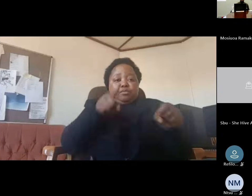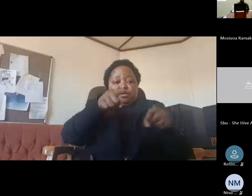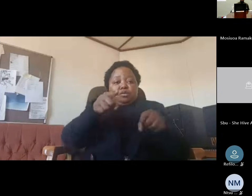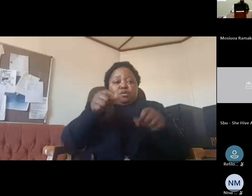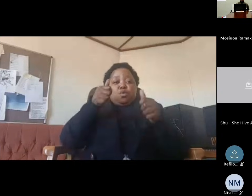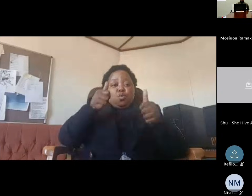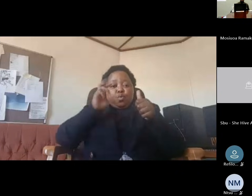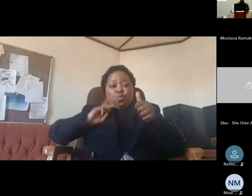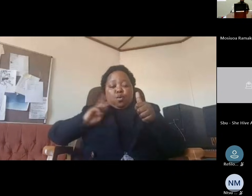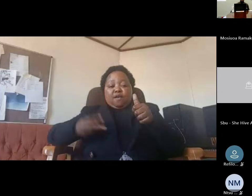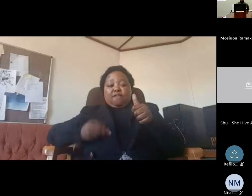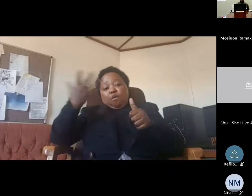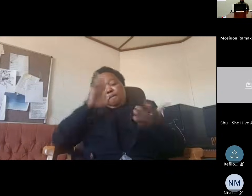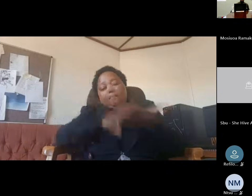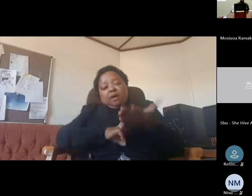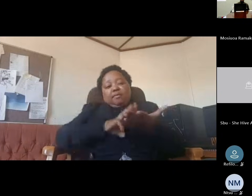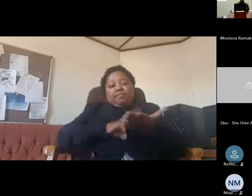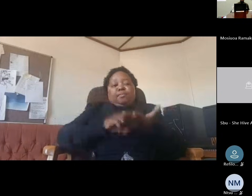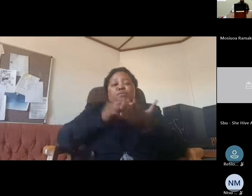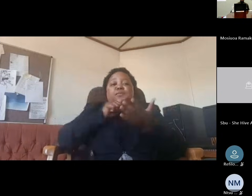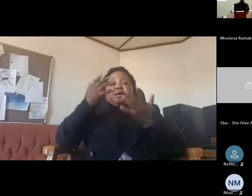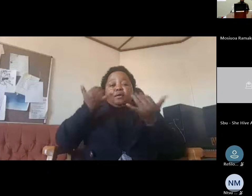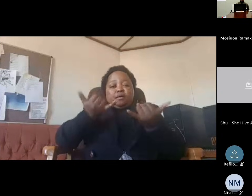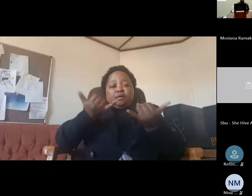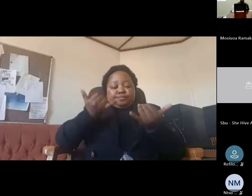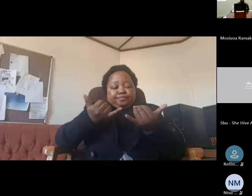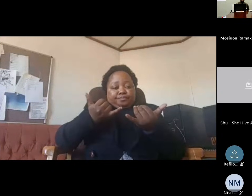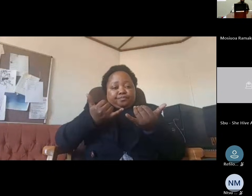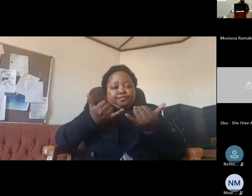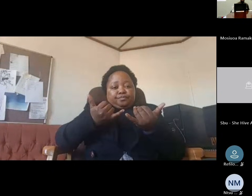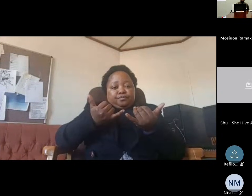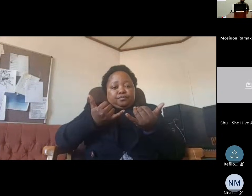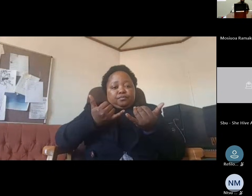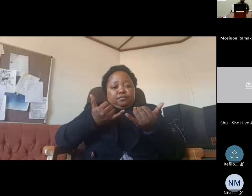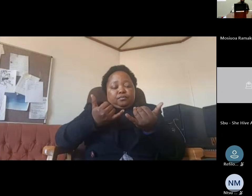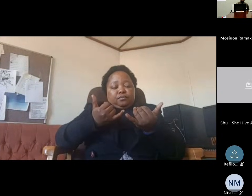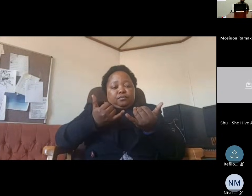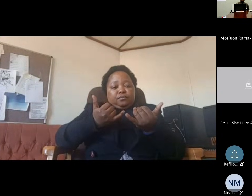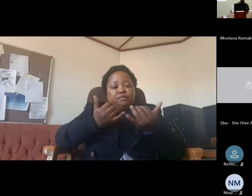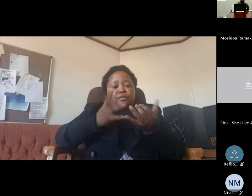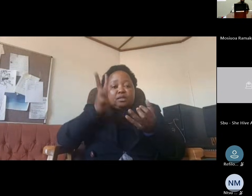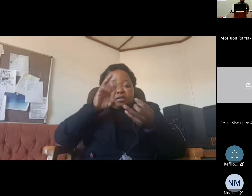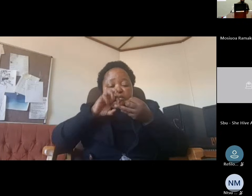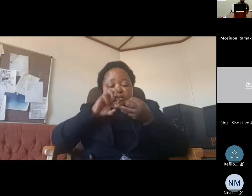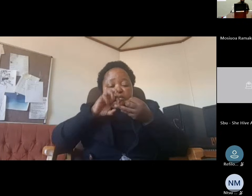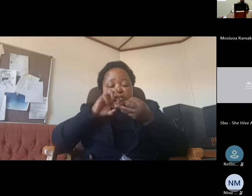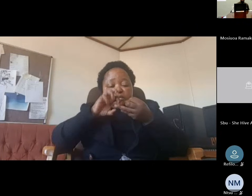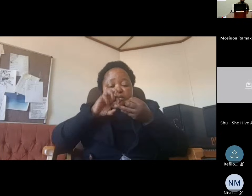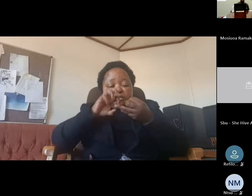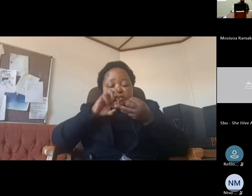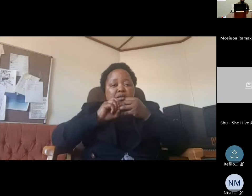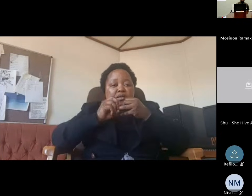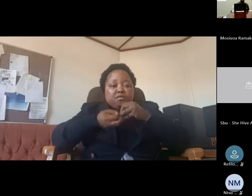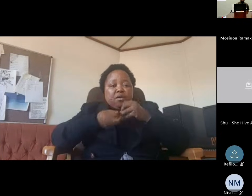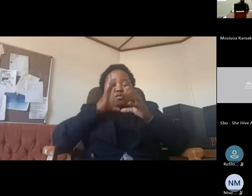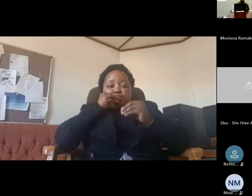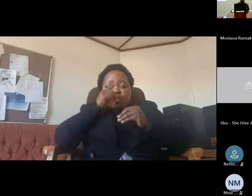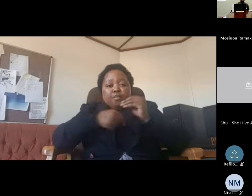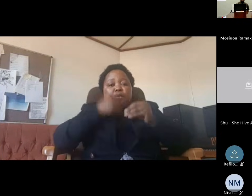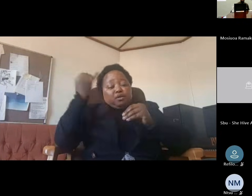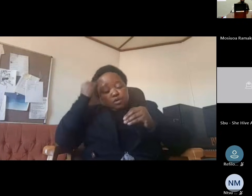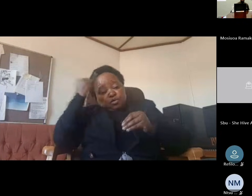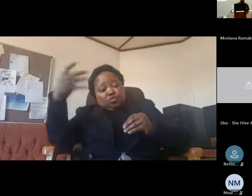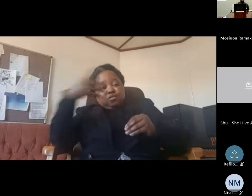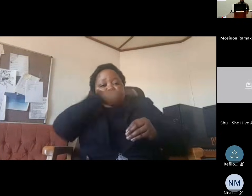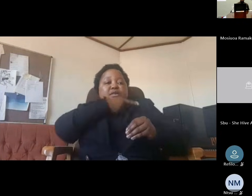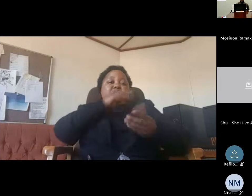say. So in terms of trying to dispel the issues of GBV, how do you